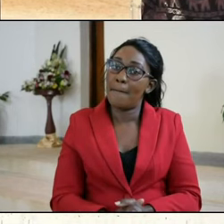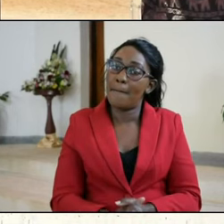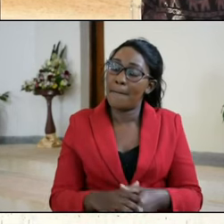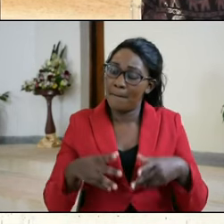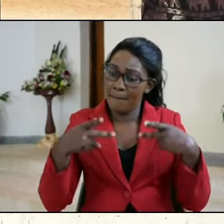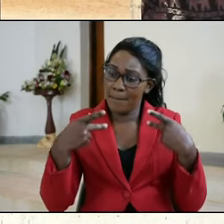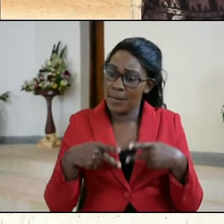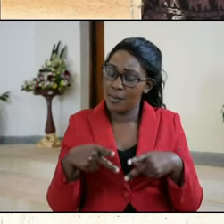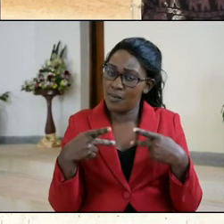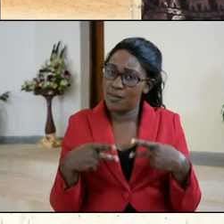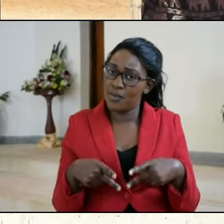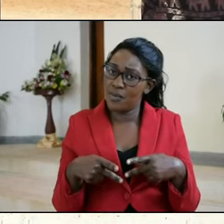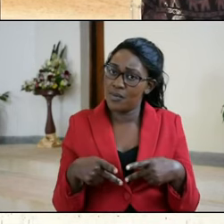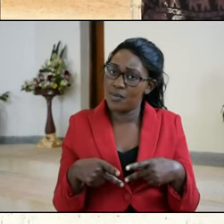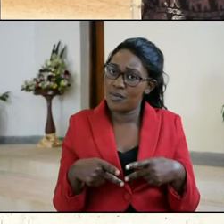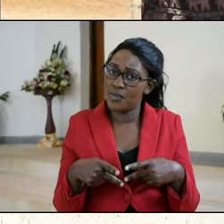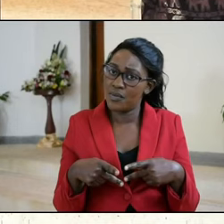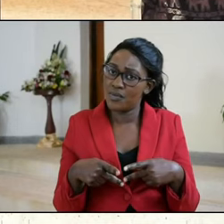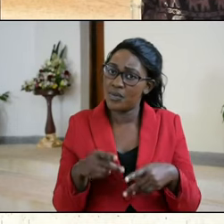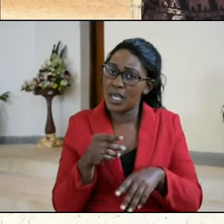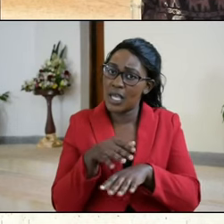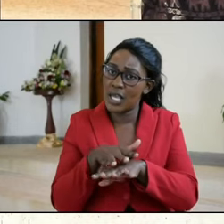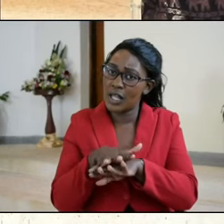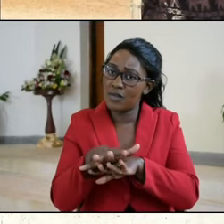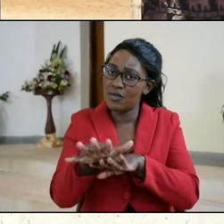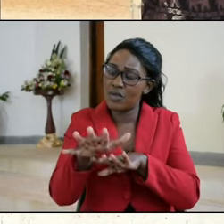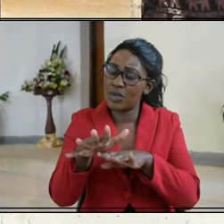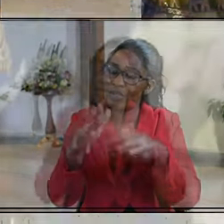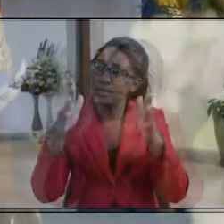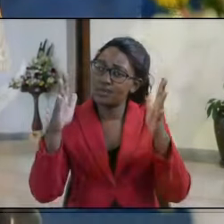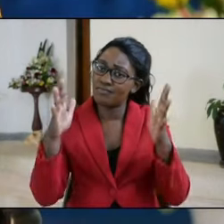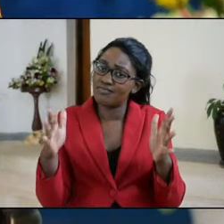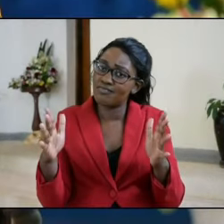people can be influenced greatly